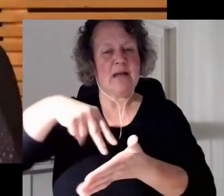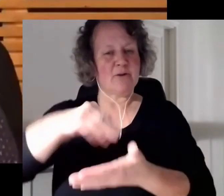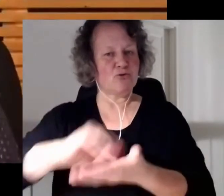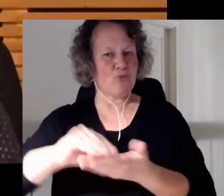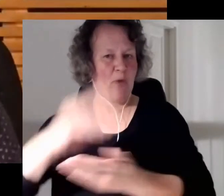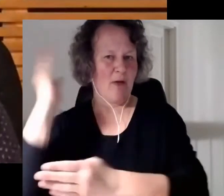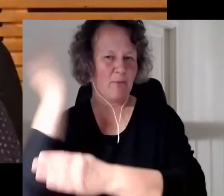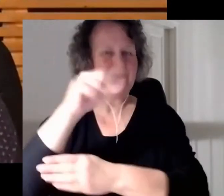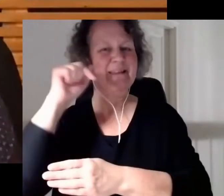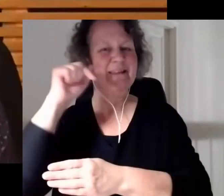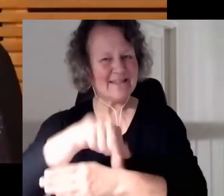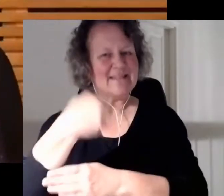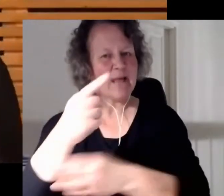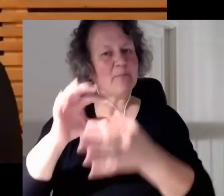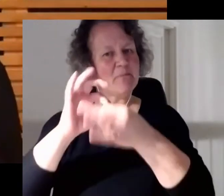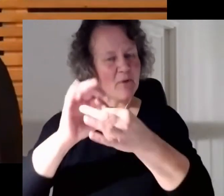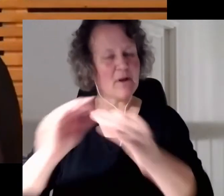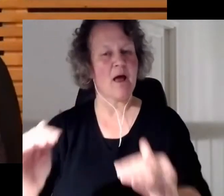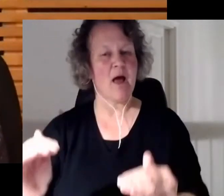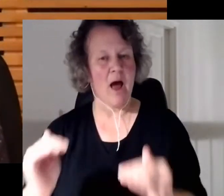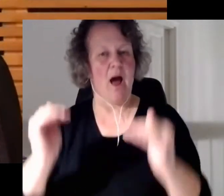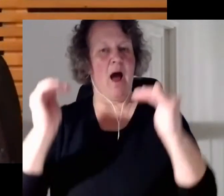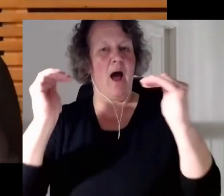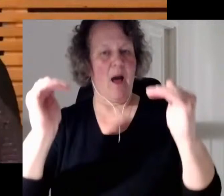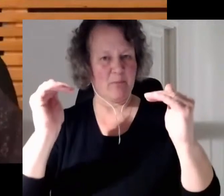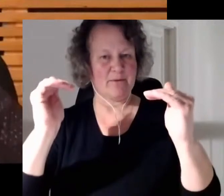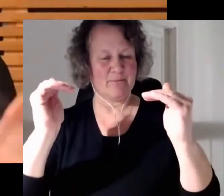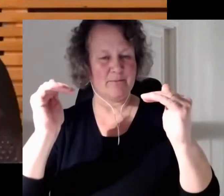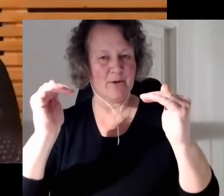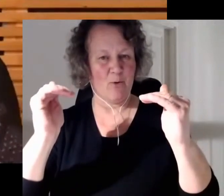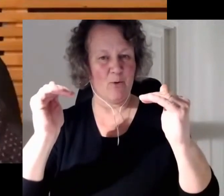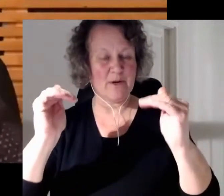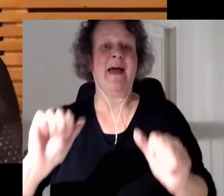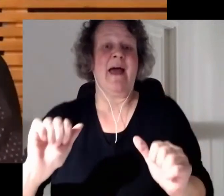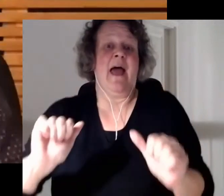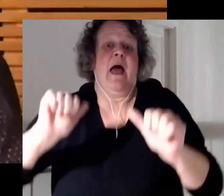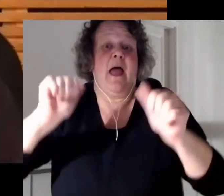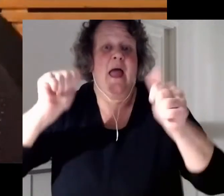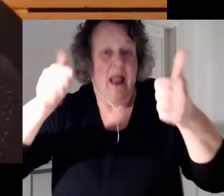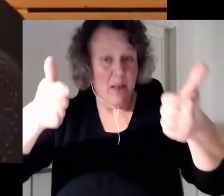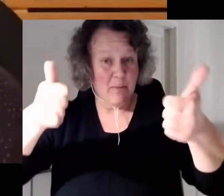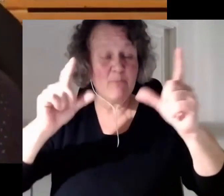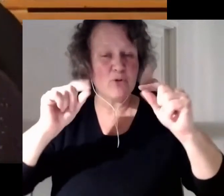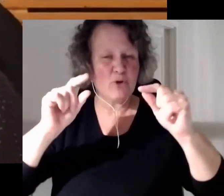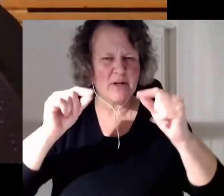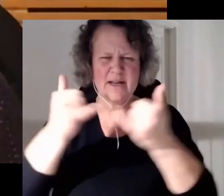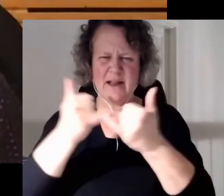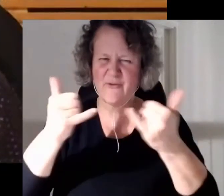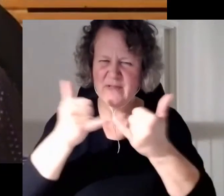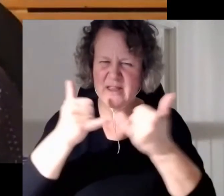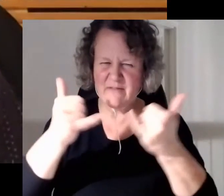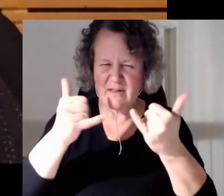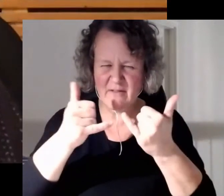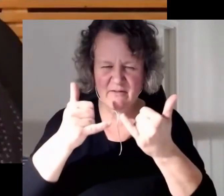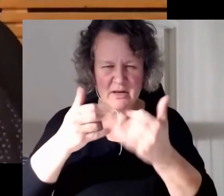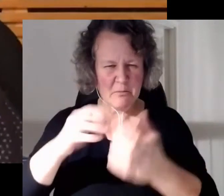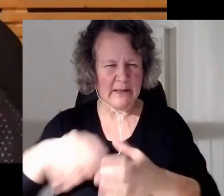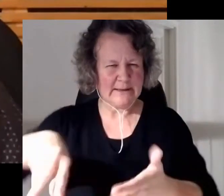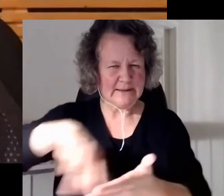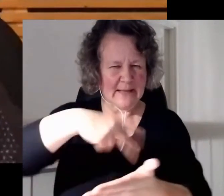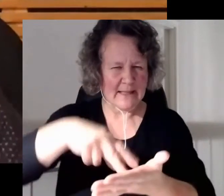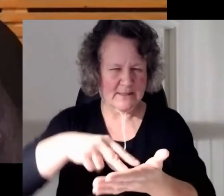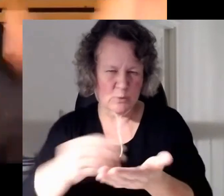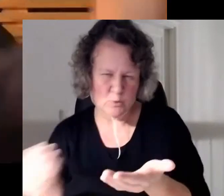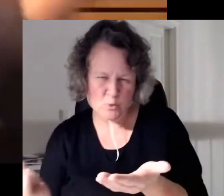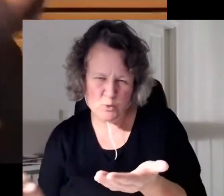and what you saw where the idea was founded to put something into practice. And the question is, how can I do